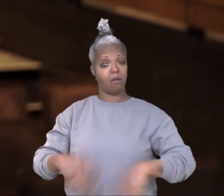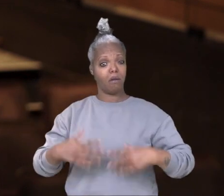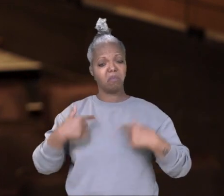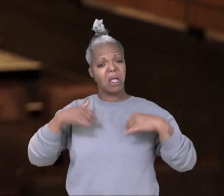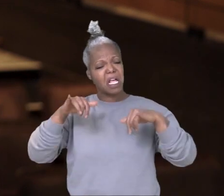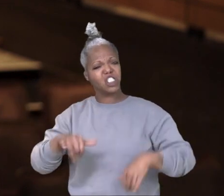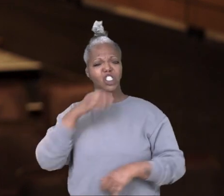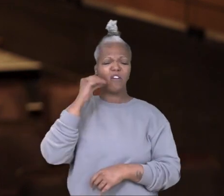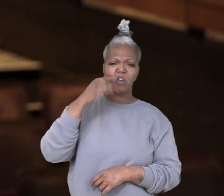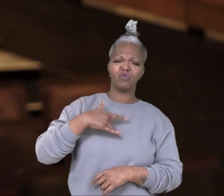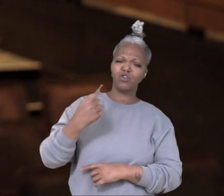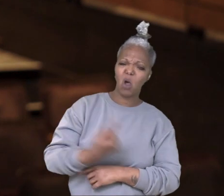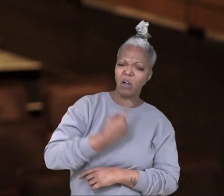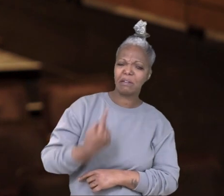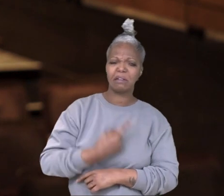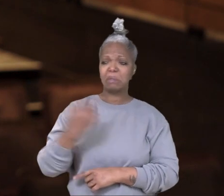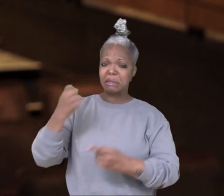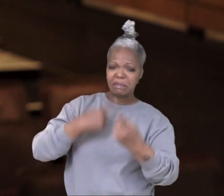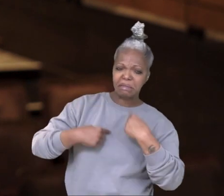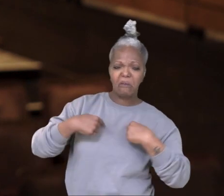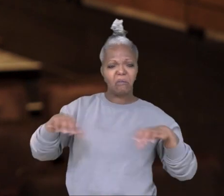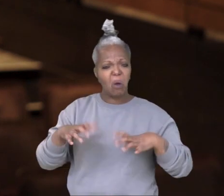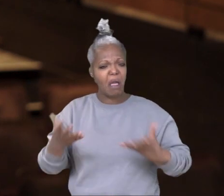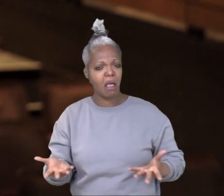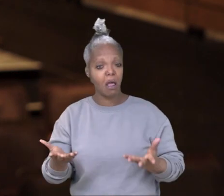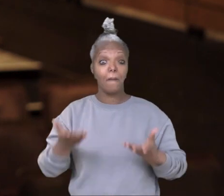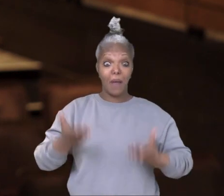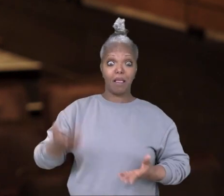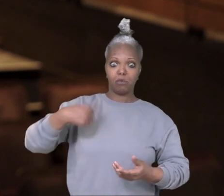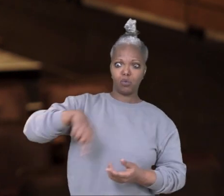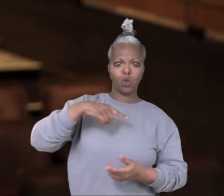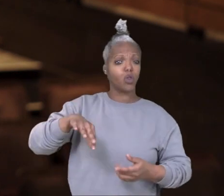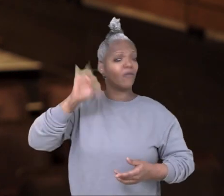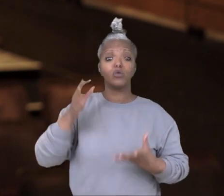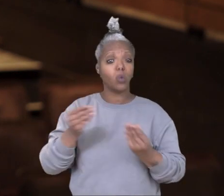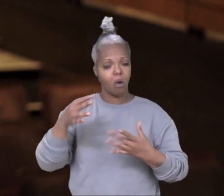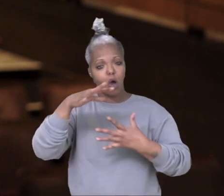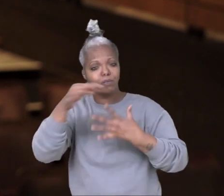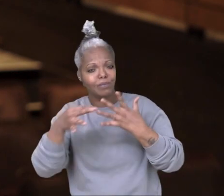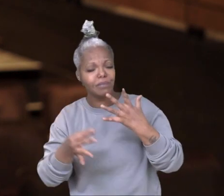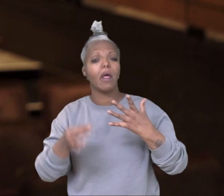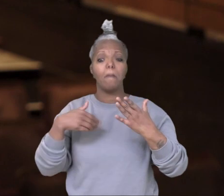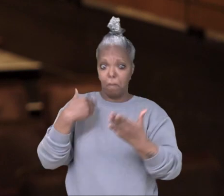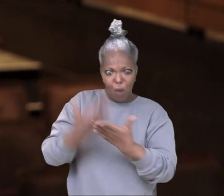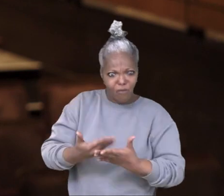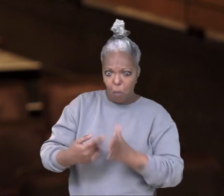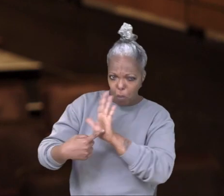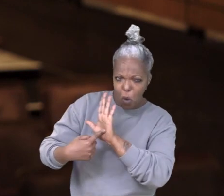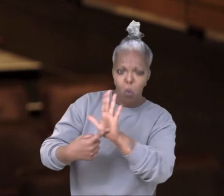stayed home, we isolated as we were told to do. But now we have a choice. Be